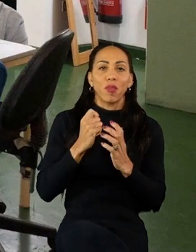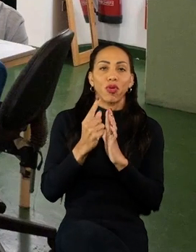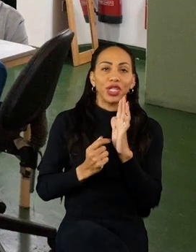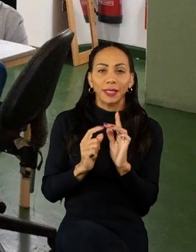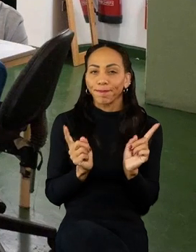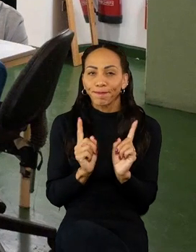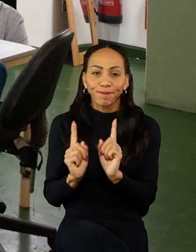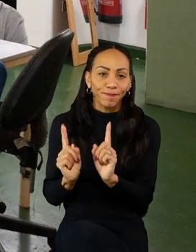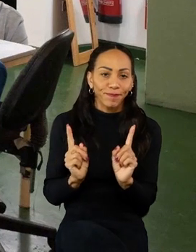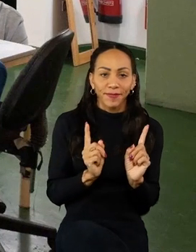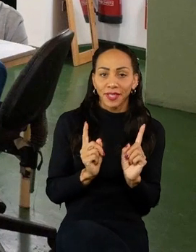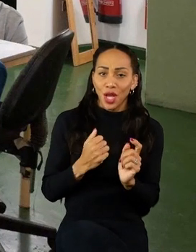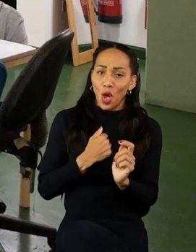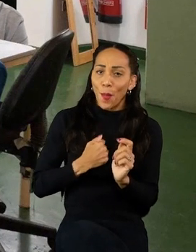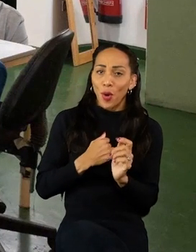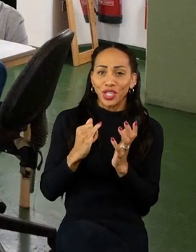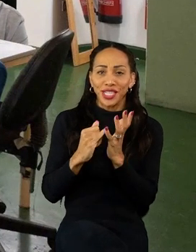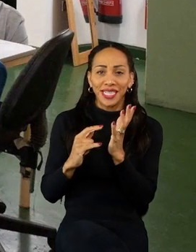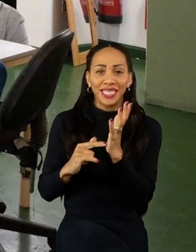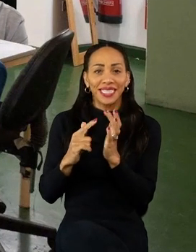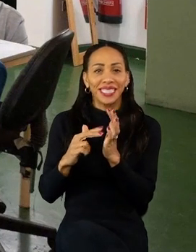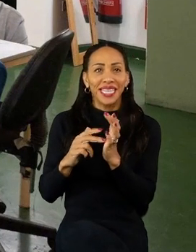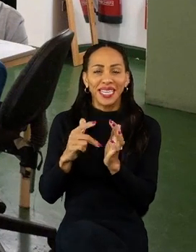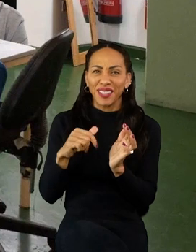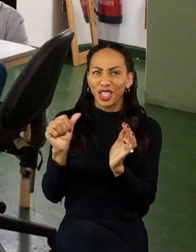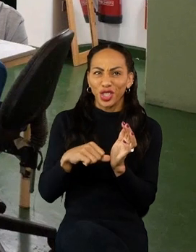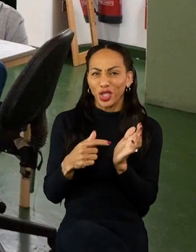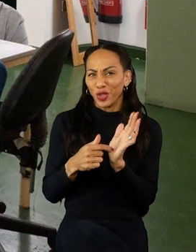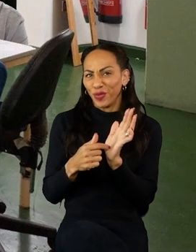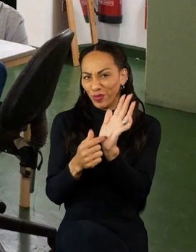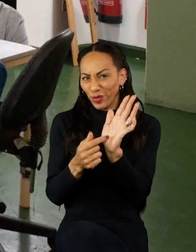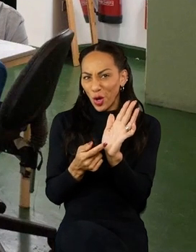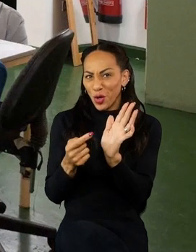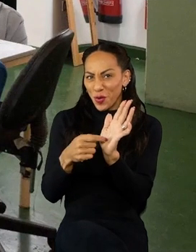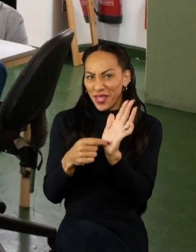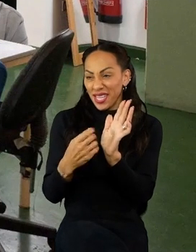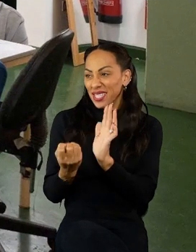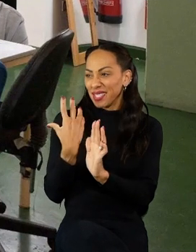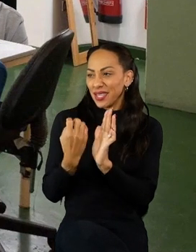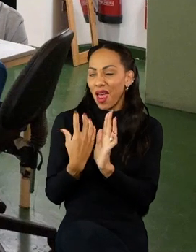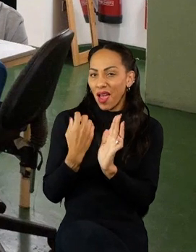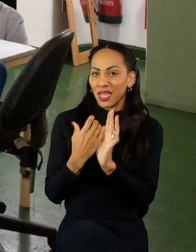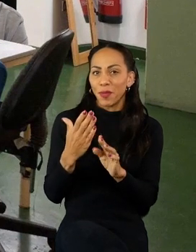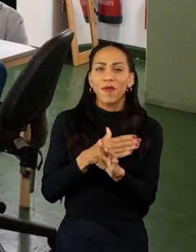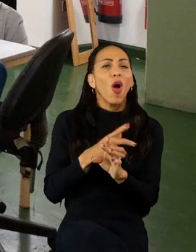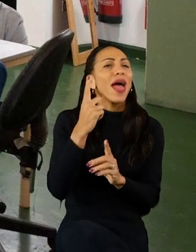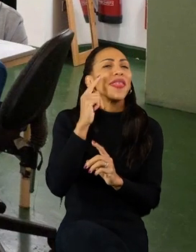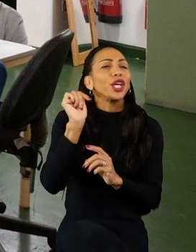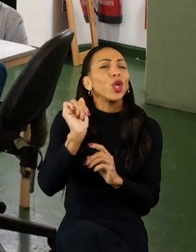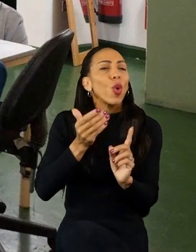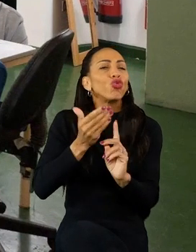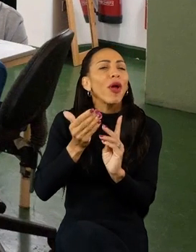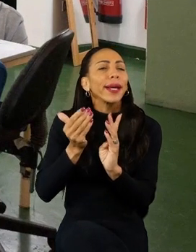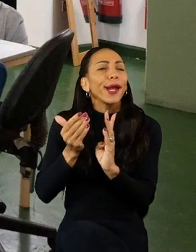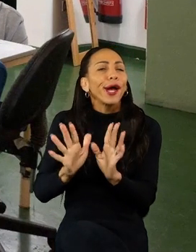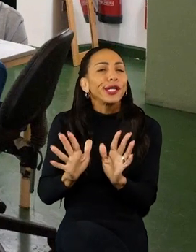on the Telepresence Stage project. Apologies, Steve, for not sharing these slides in advance with you, but you will you'll